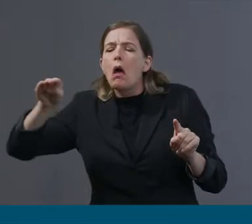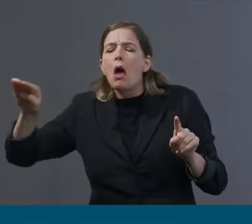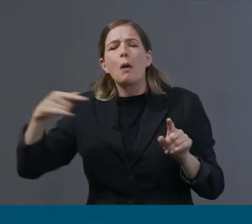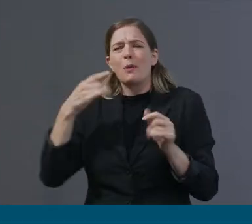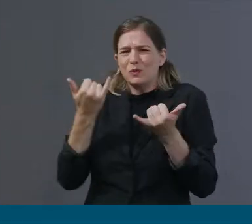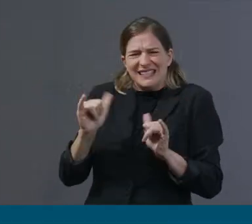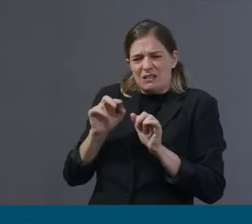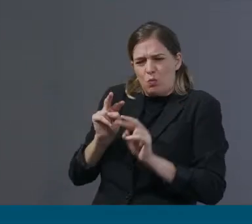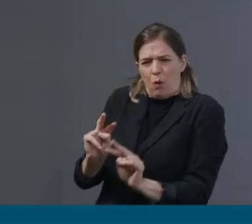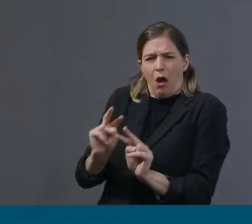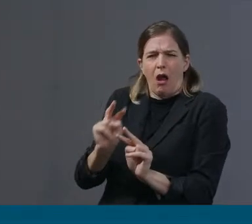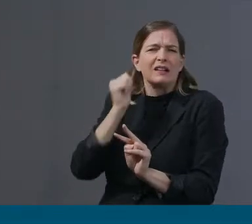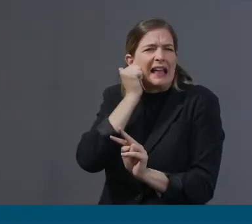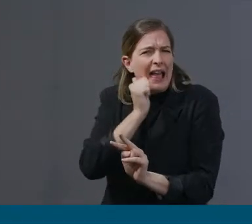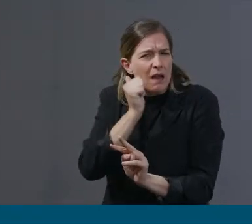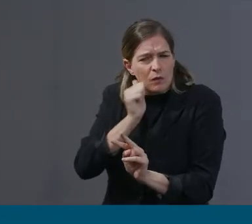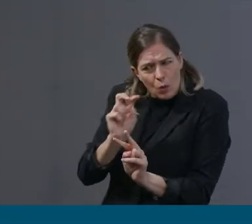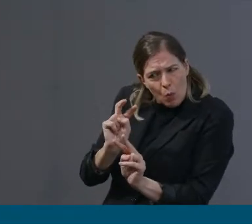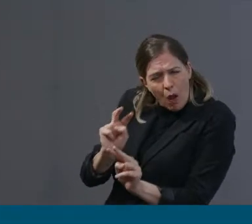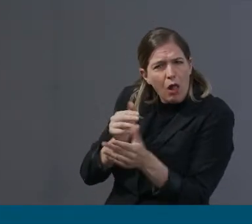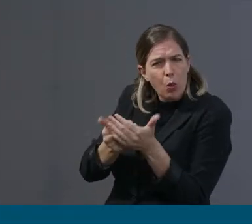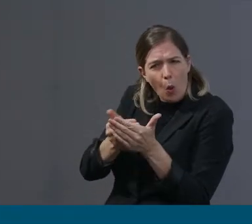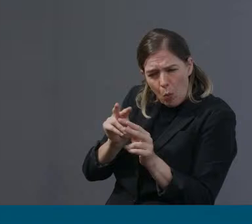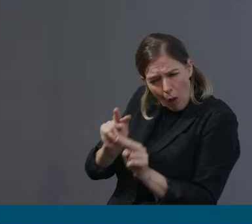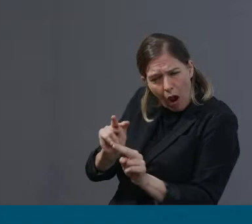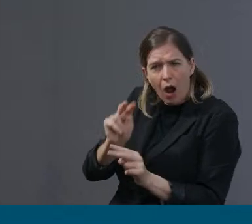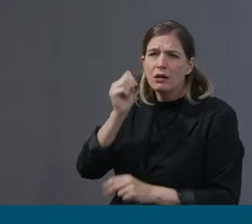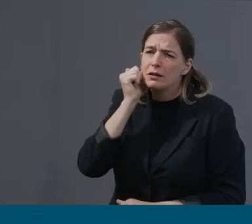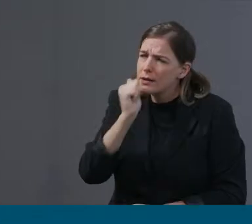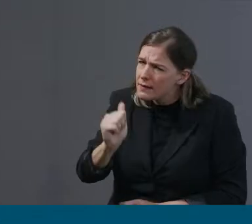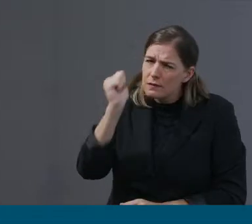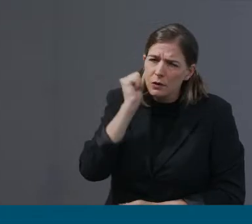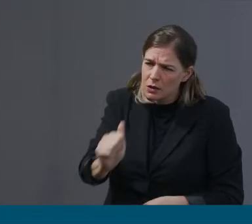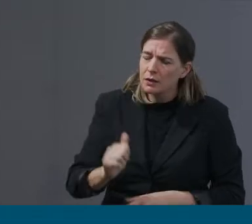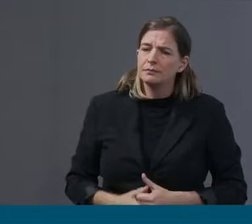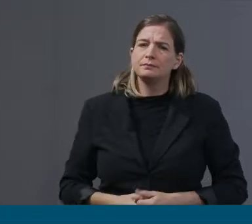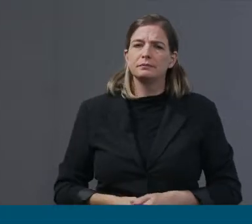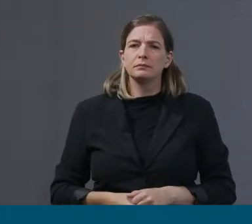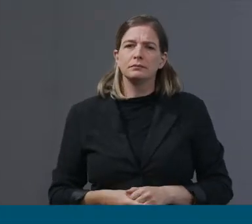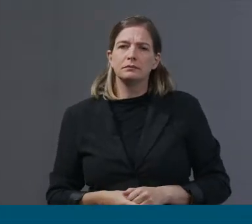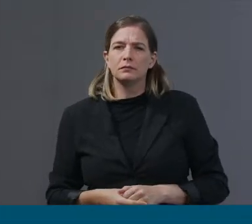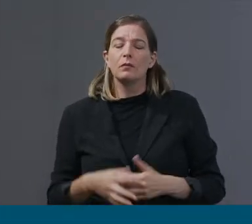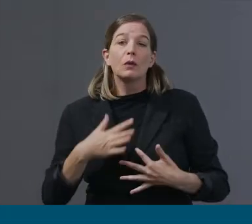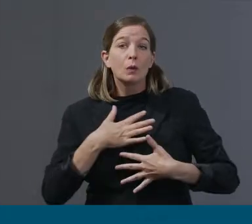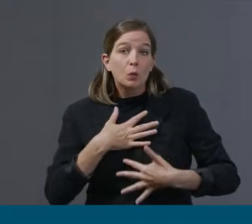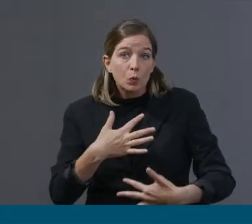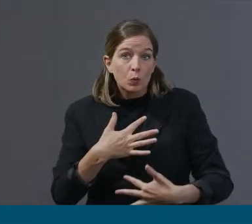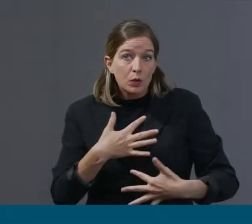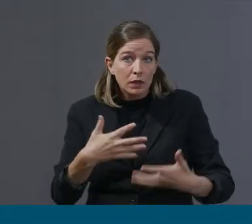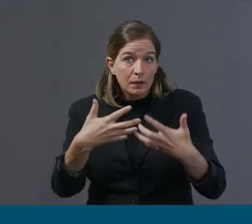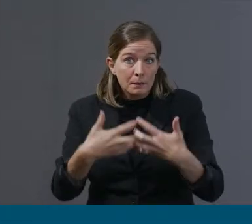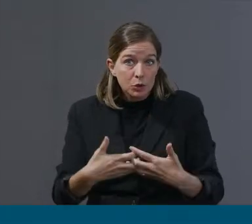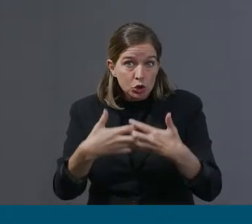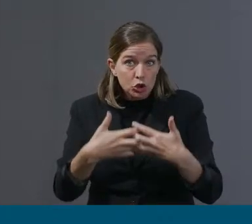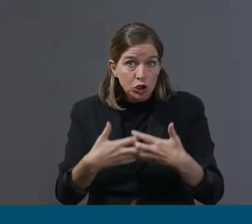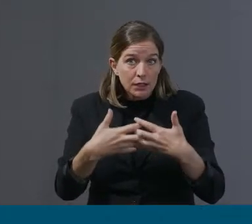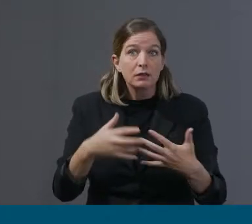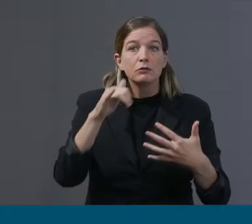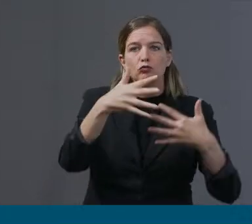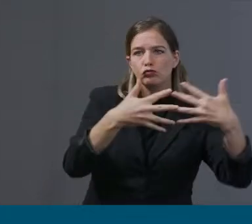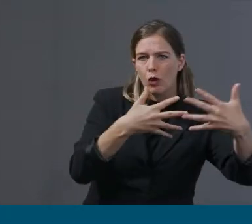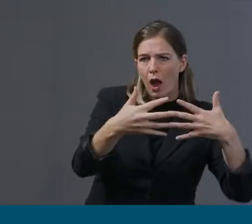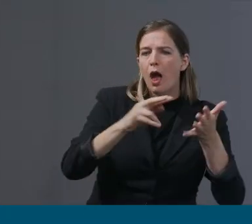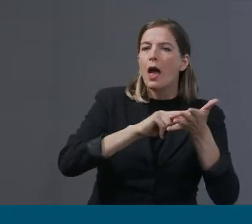interest every day. And then ventilators. Gray represents availability, blue represents ventilators